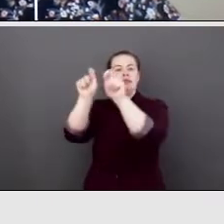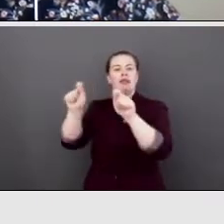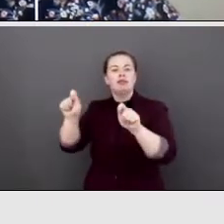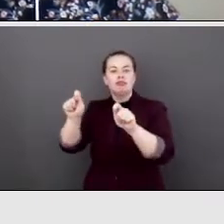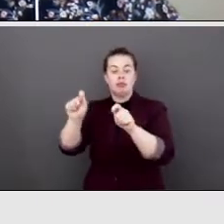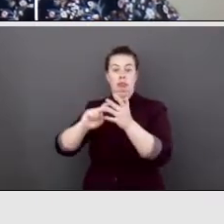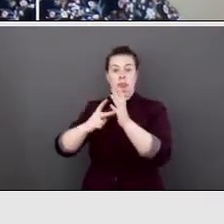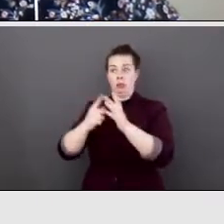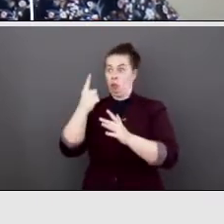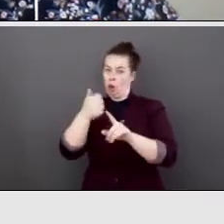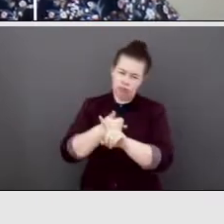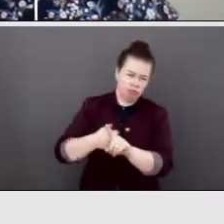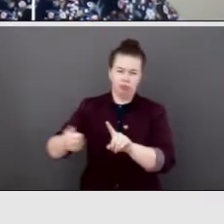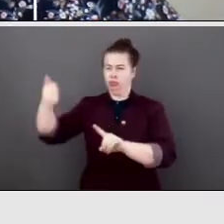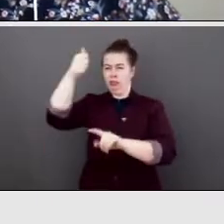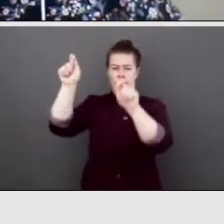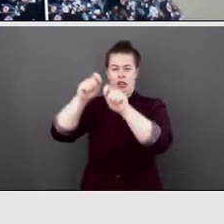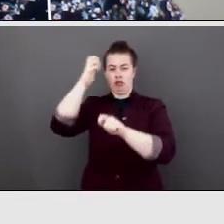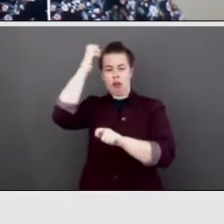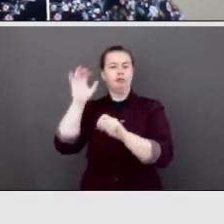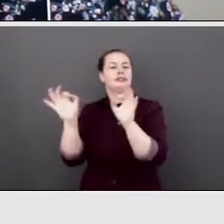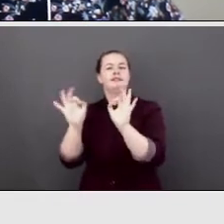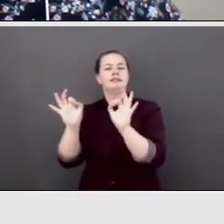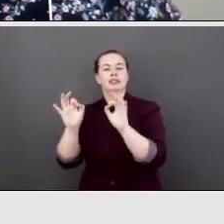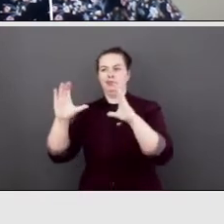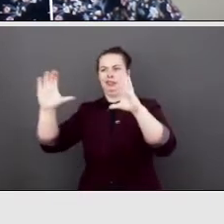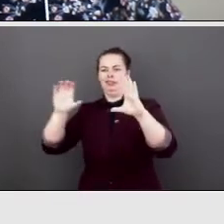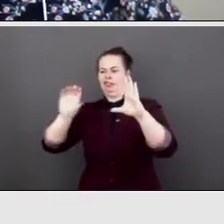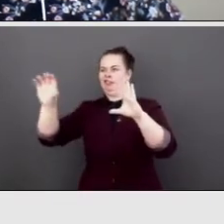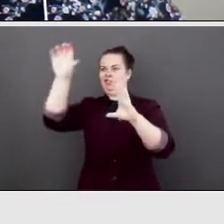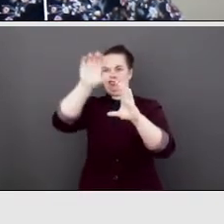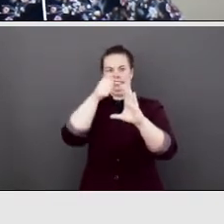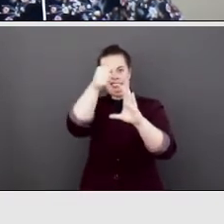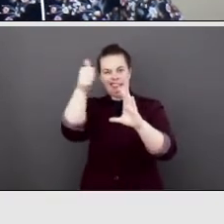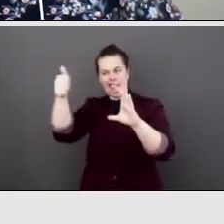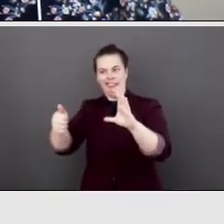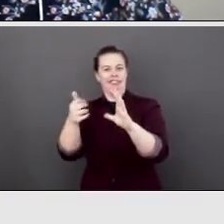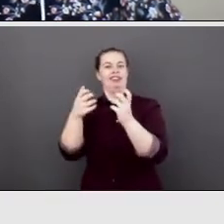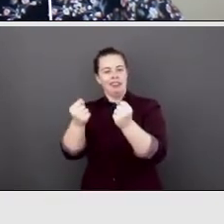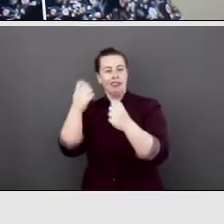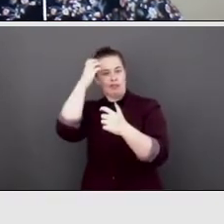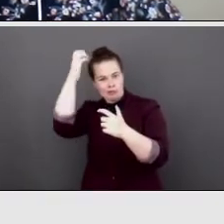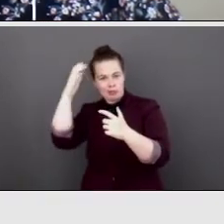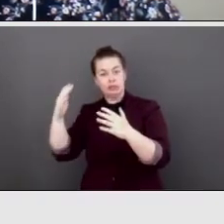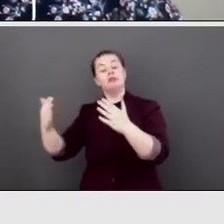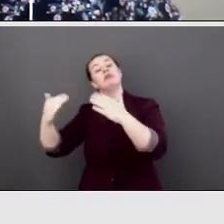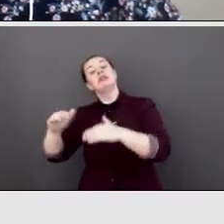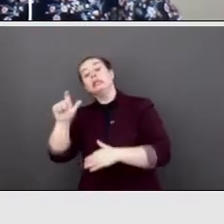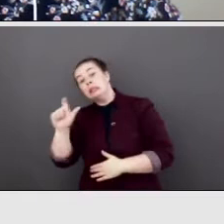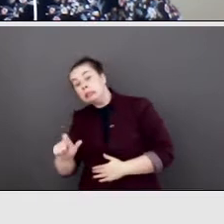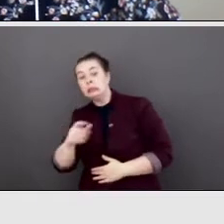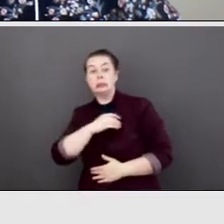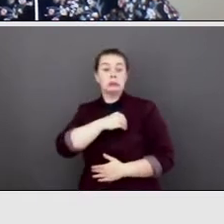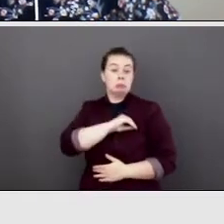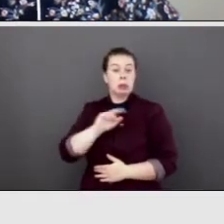means there is no central government as such. Italy, Spain, and the UK, on the other hand, are unitary states with